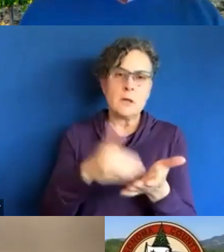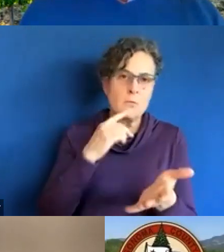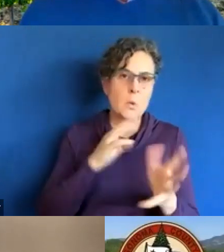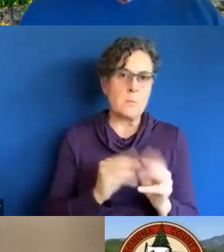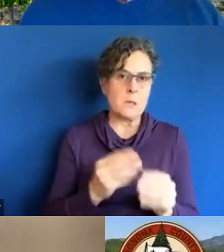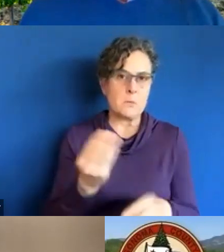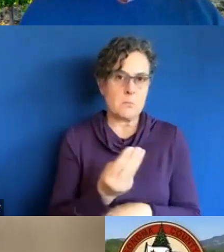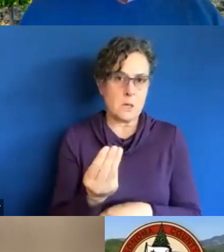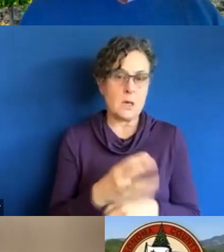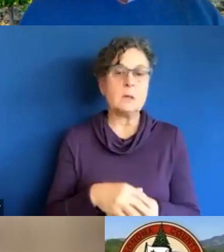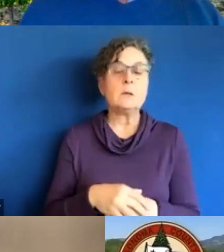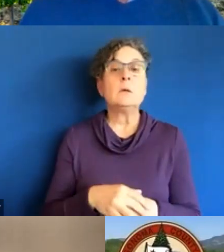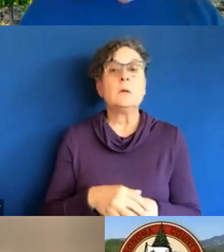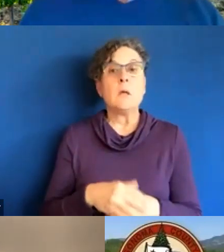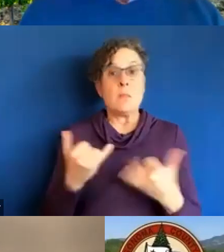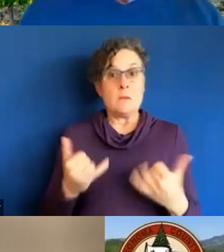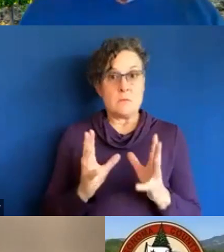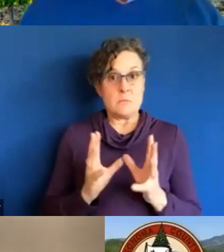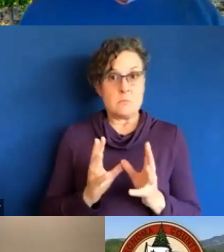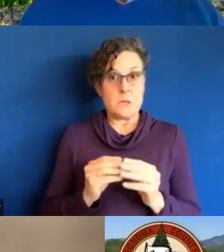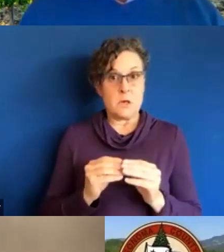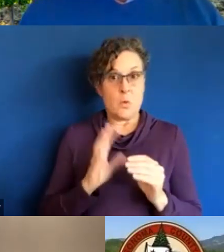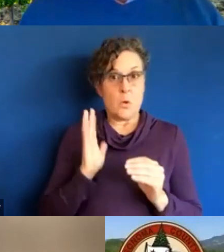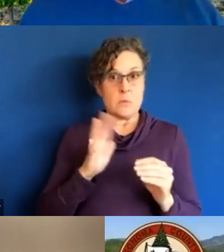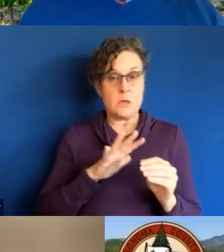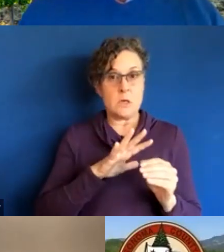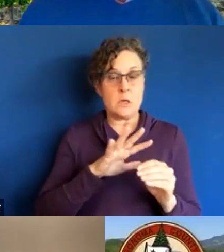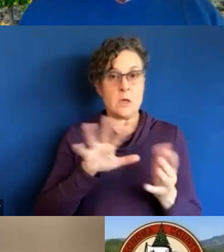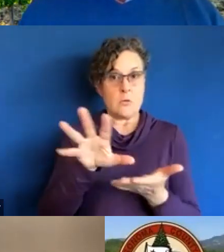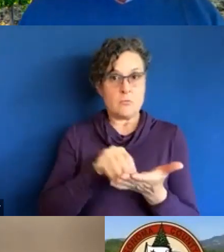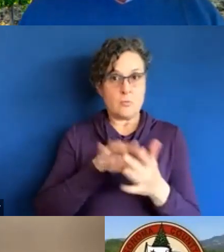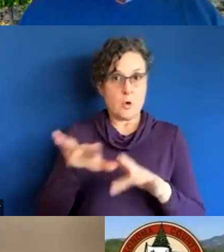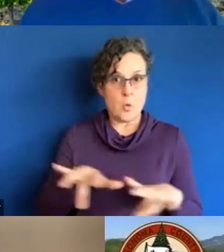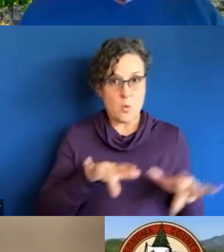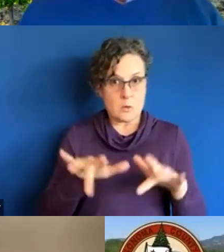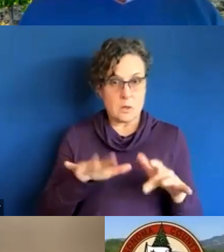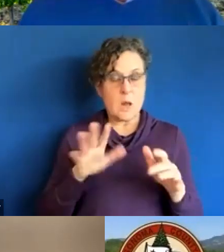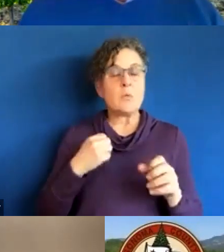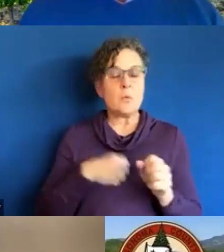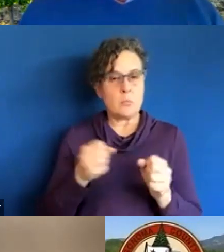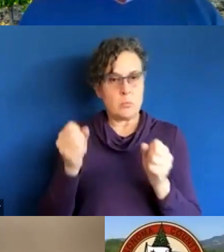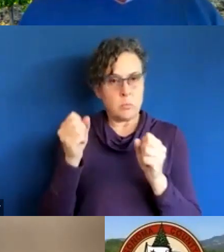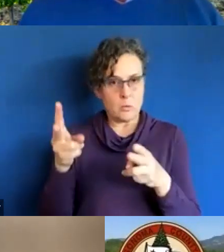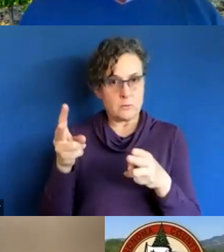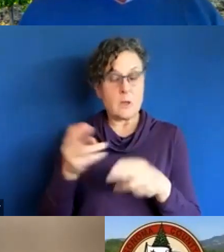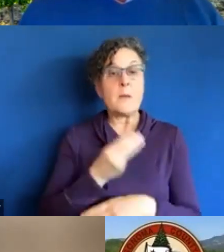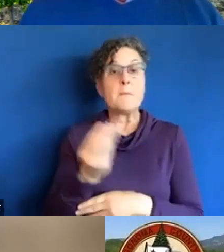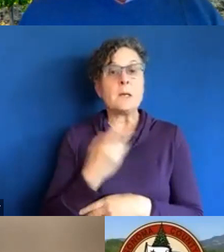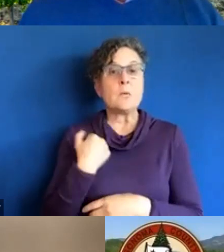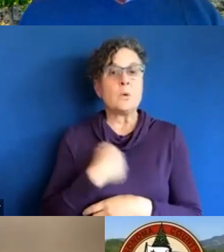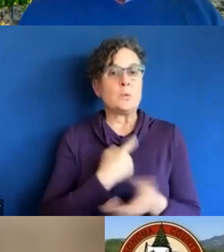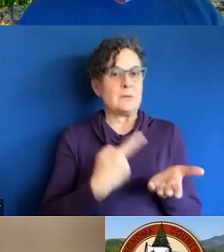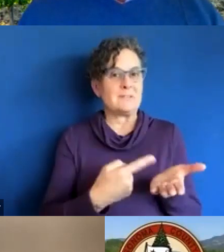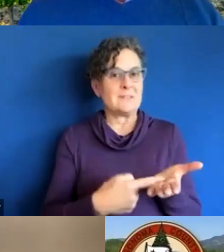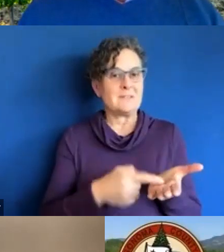This will be recorded and posted. And on Monday, the focus will be on the Santa Rosa Veterans